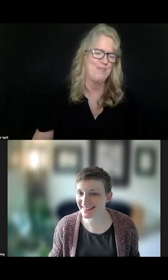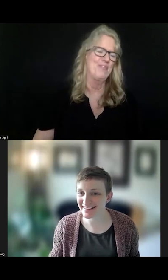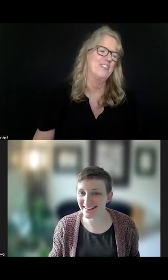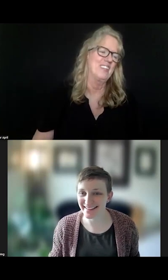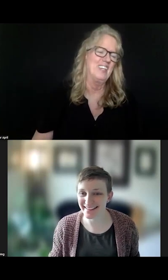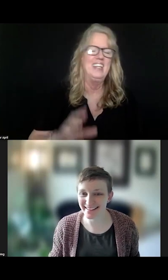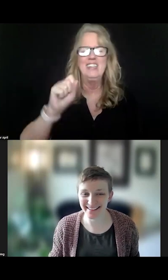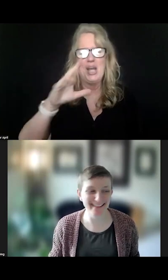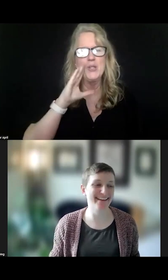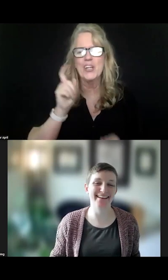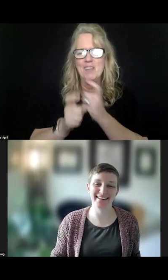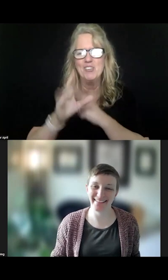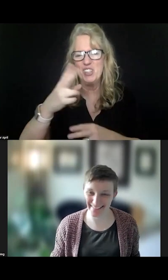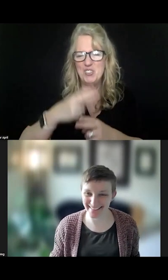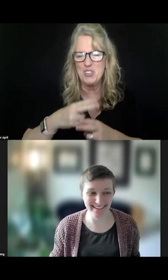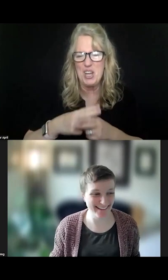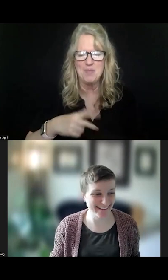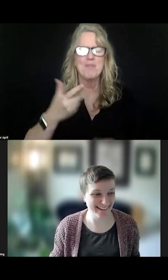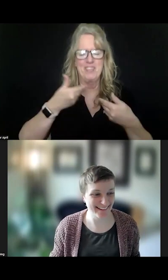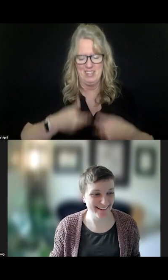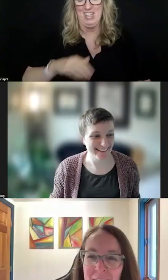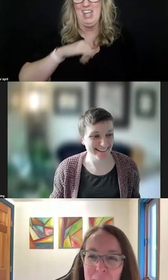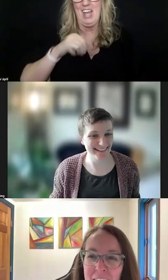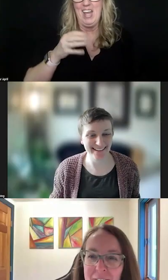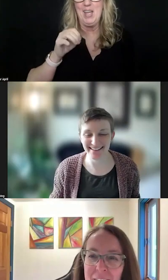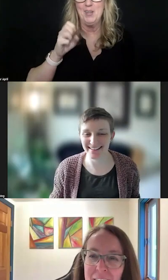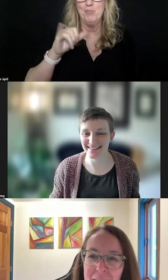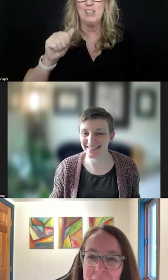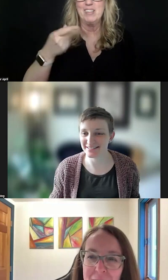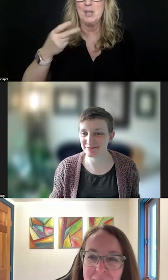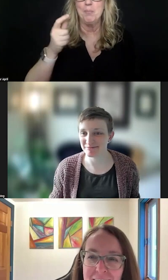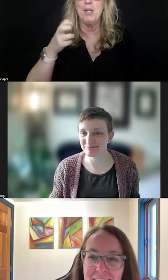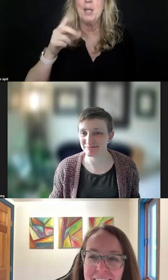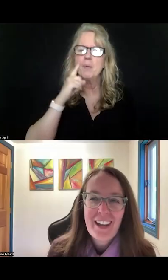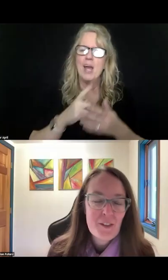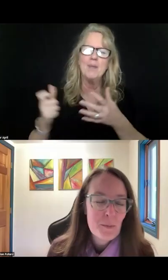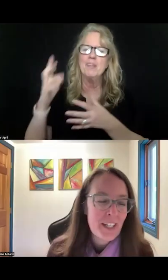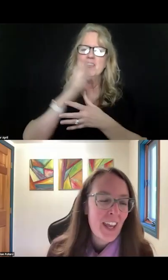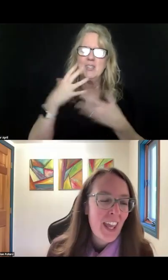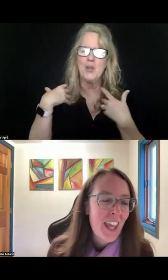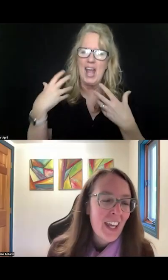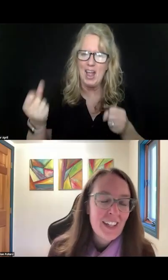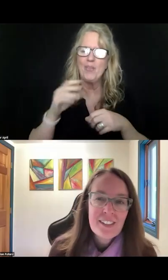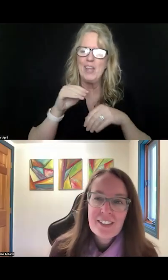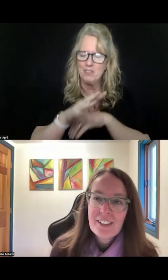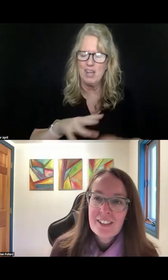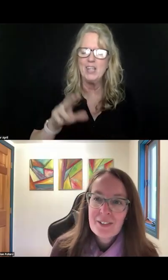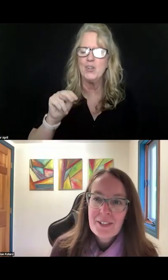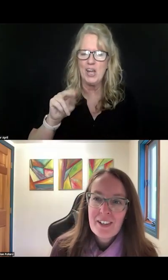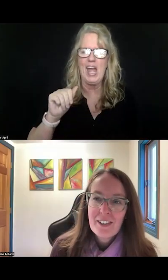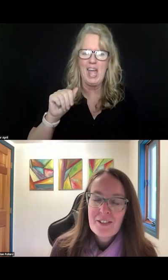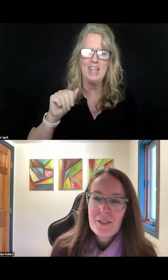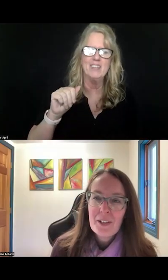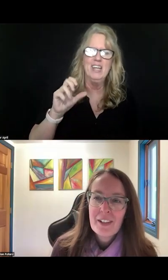going to have to change your name. I am Jessica Pollard. I'm a senior behavioral health advisor at NASHPIT. and a